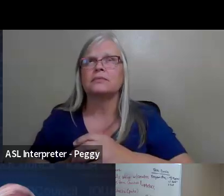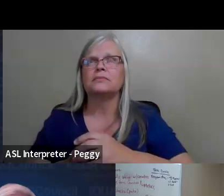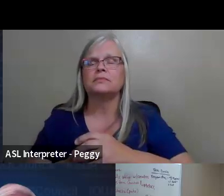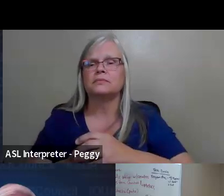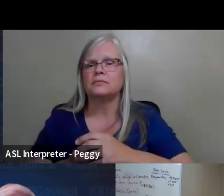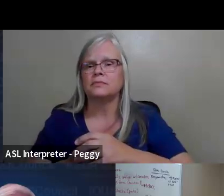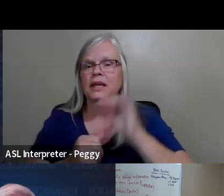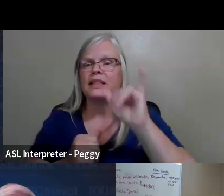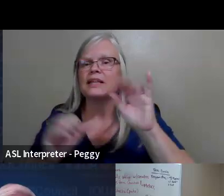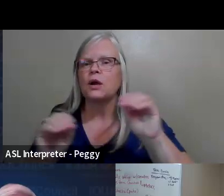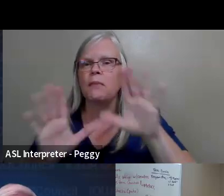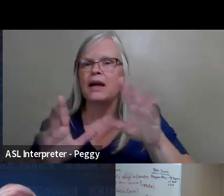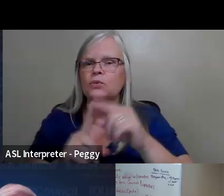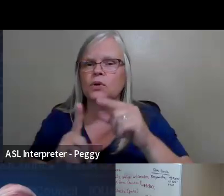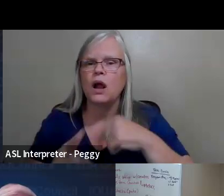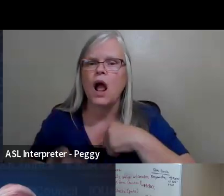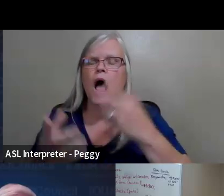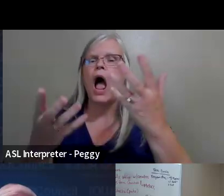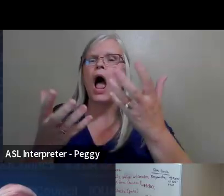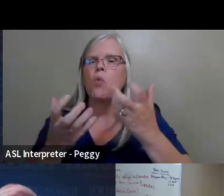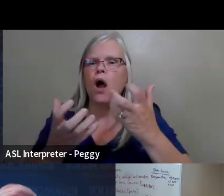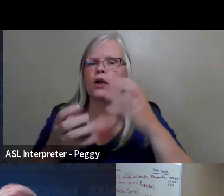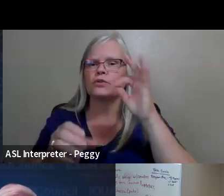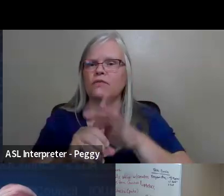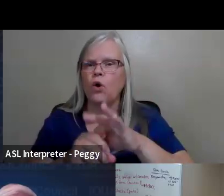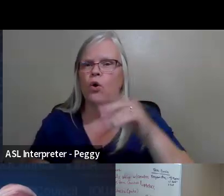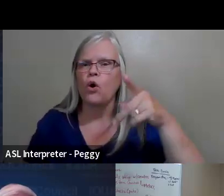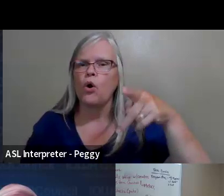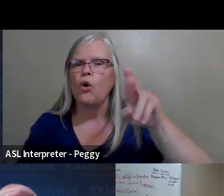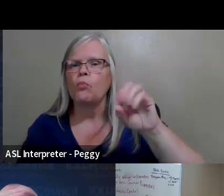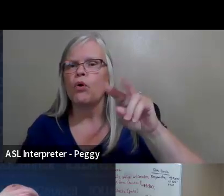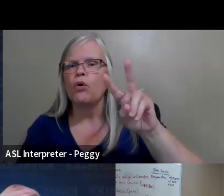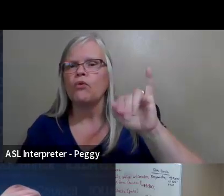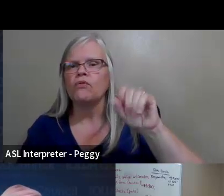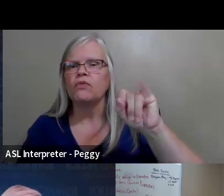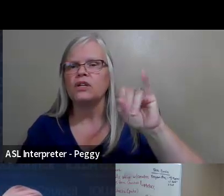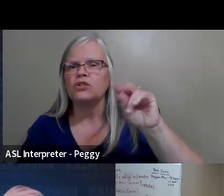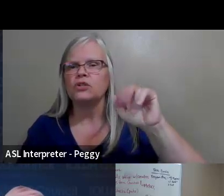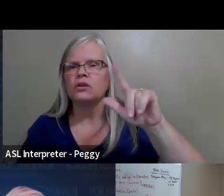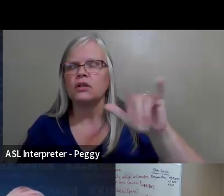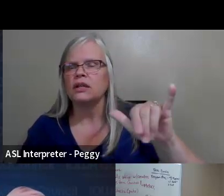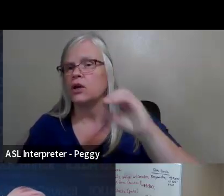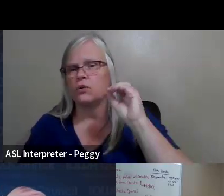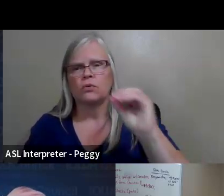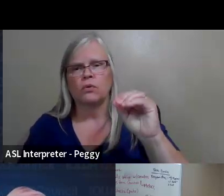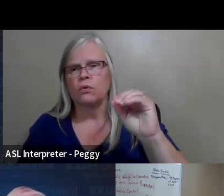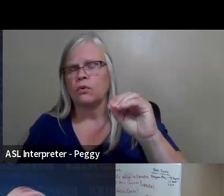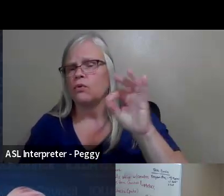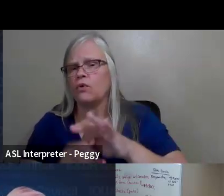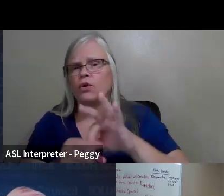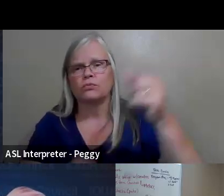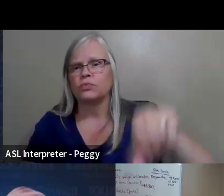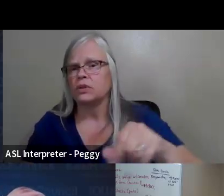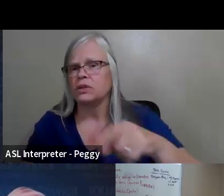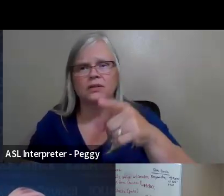these are the magic words. I would like to vote provisionally. No voter should ever be turned away, even if you